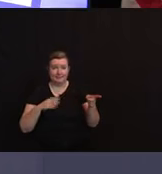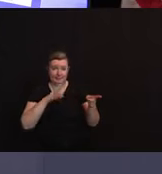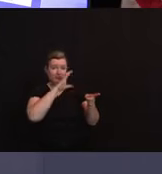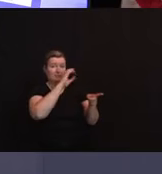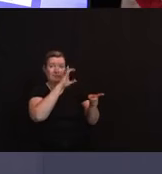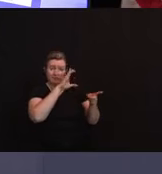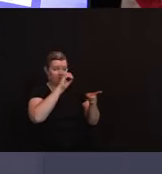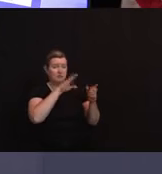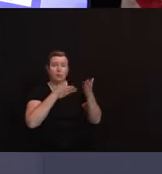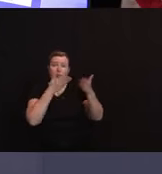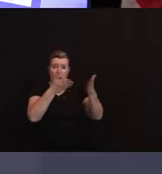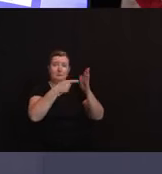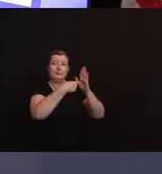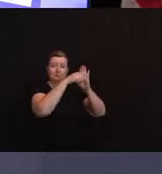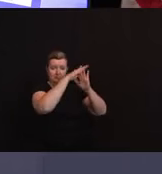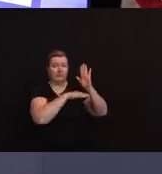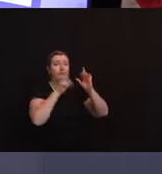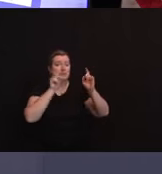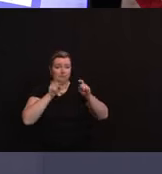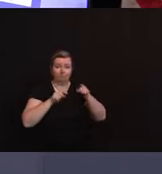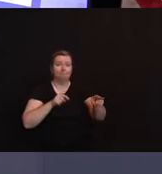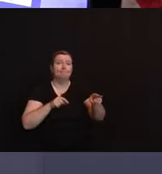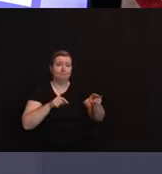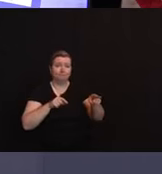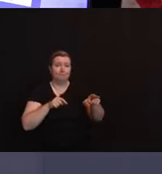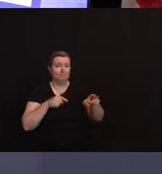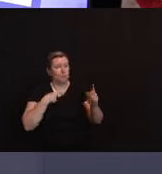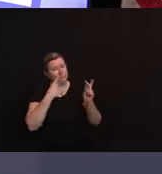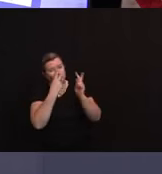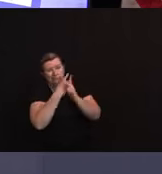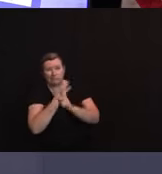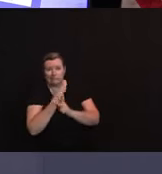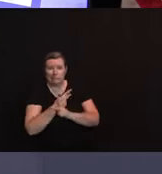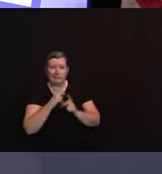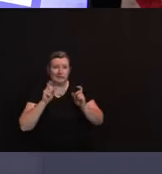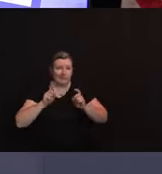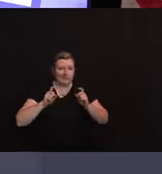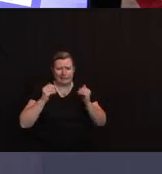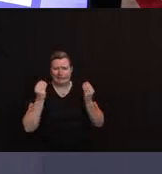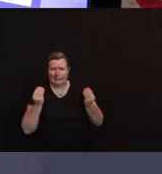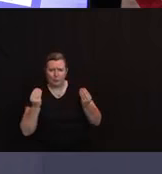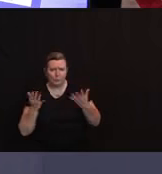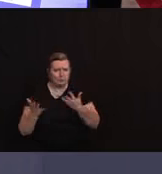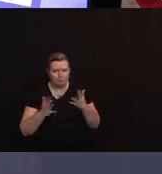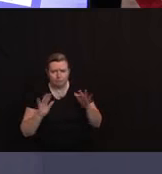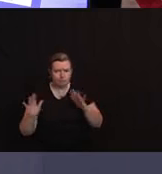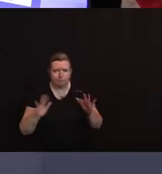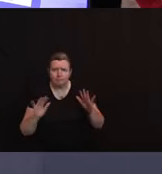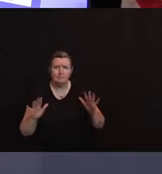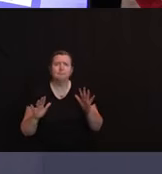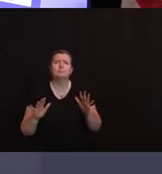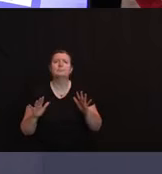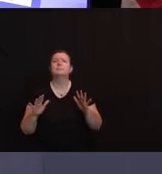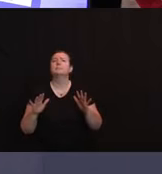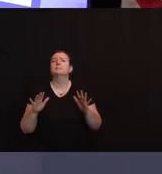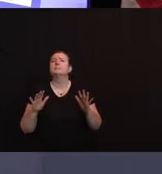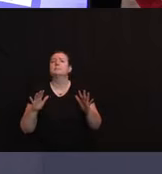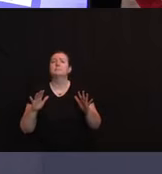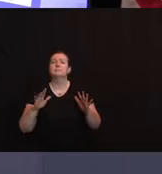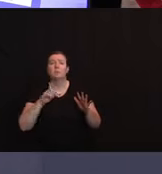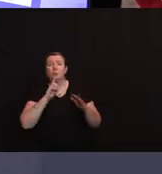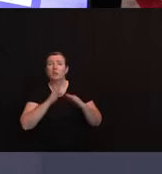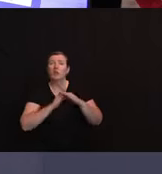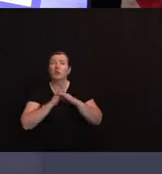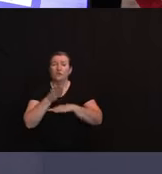recommends. We're exploring ways for this testing to be accomplished for over 90,000